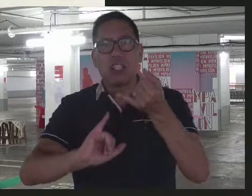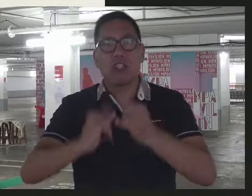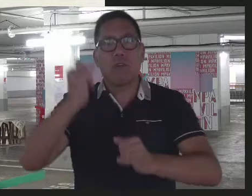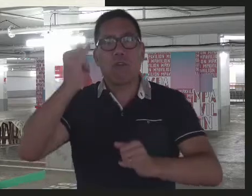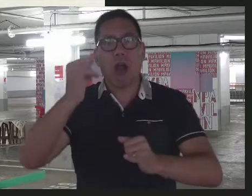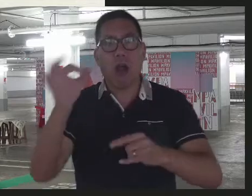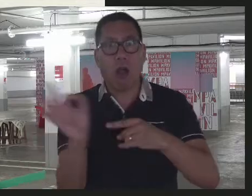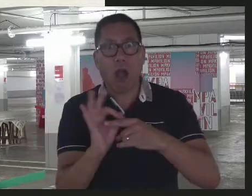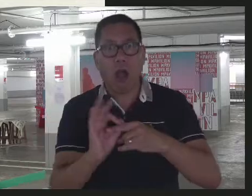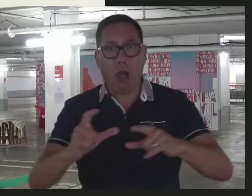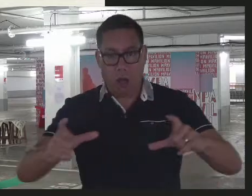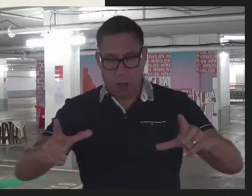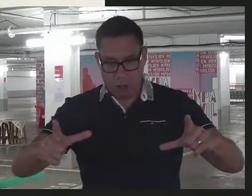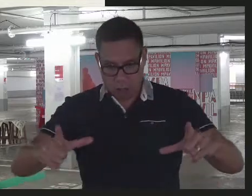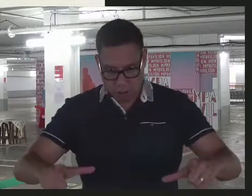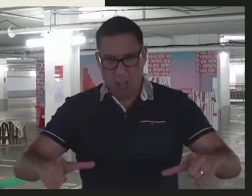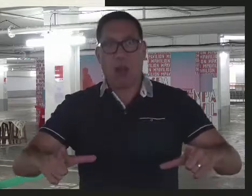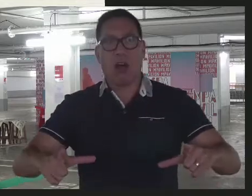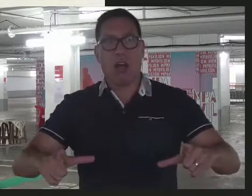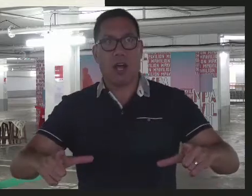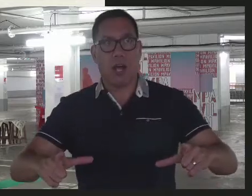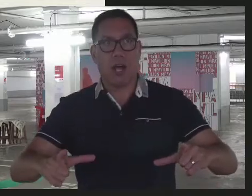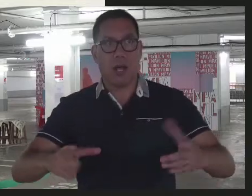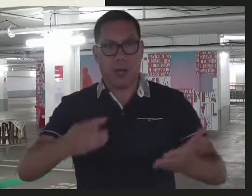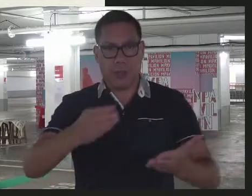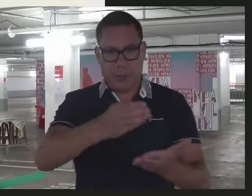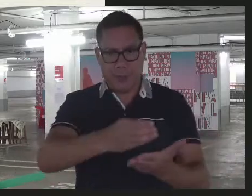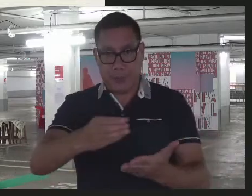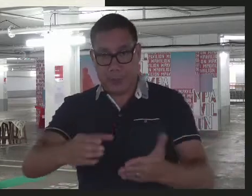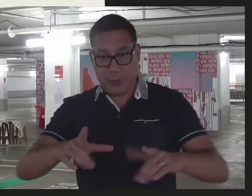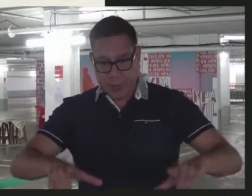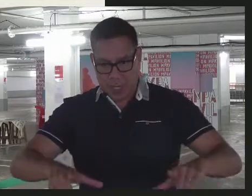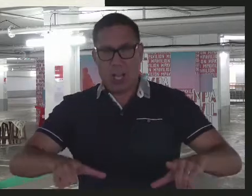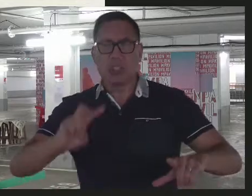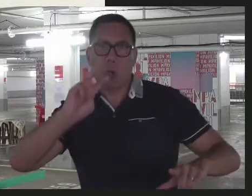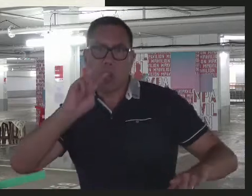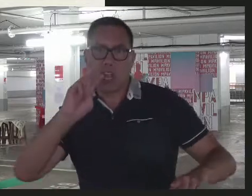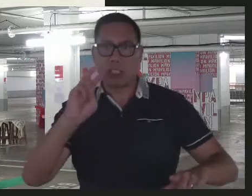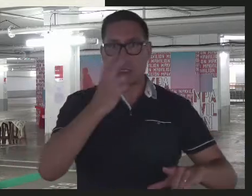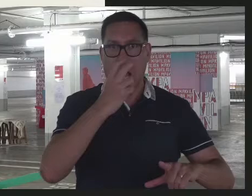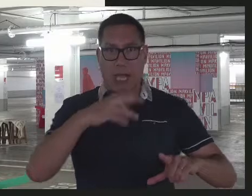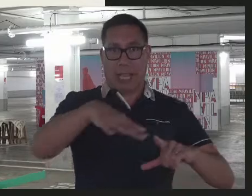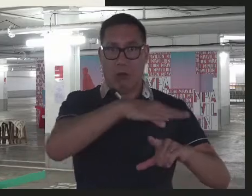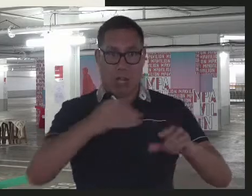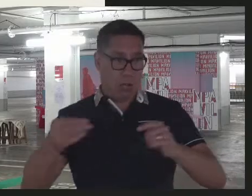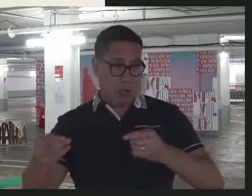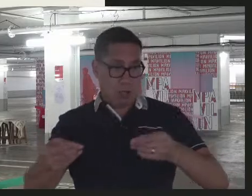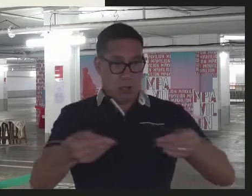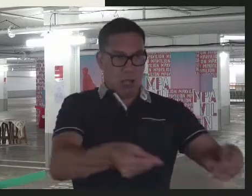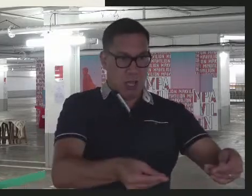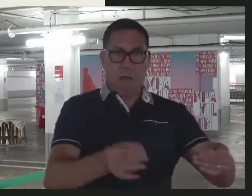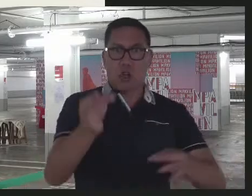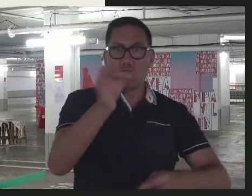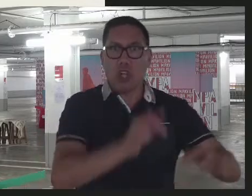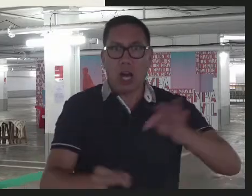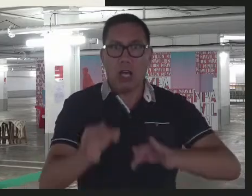And we put this in the dark field science, and we saw all